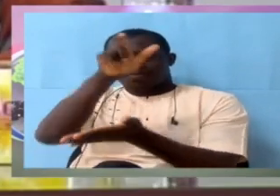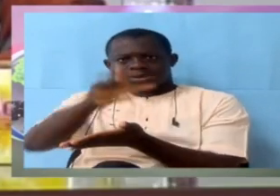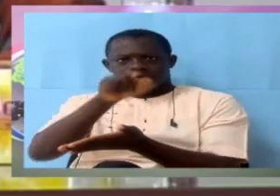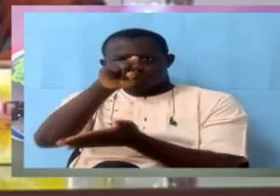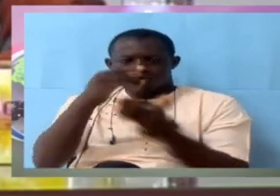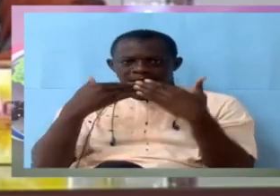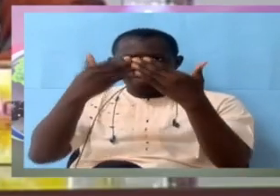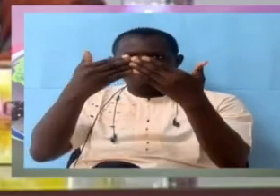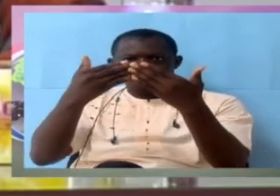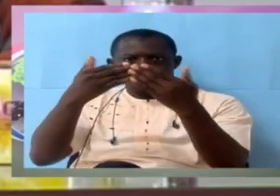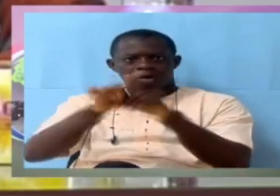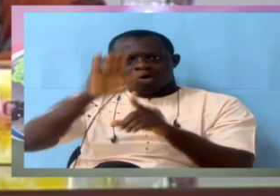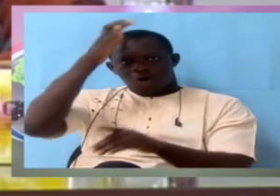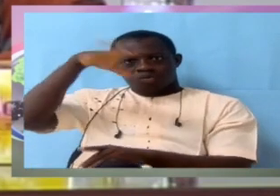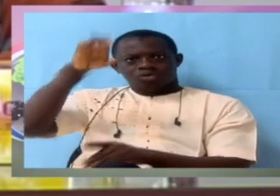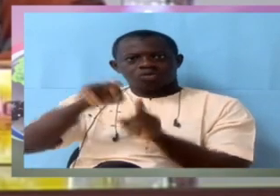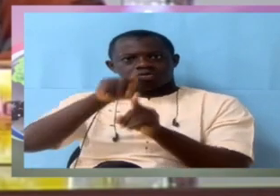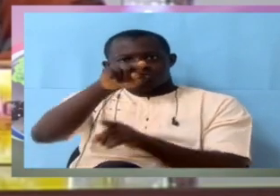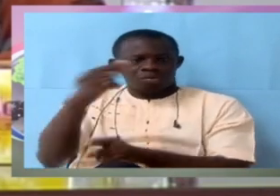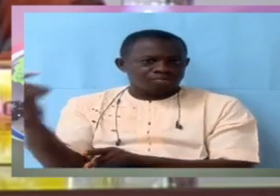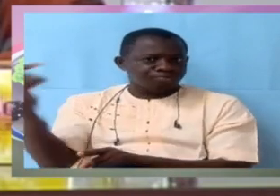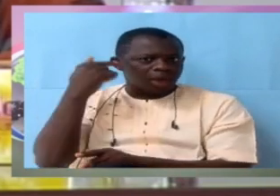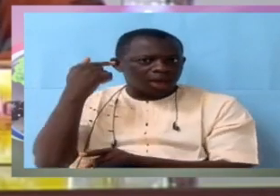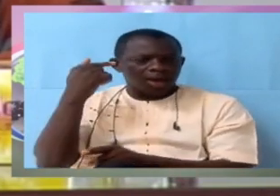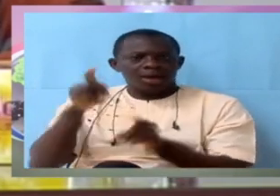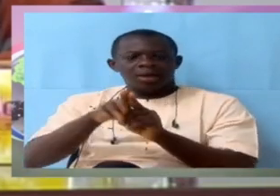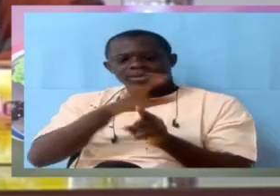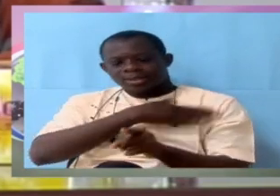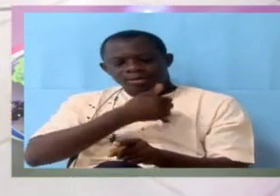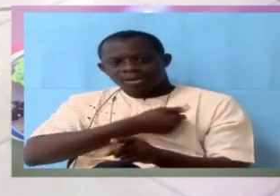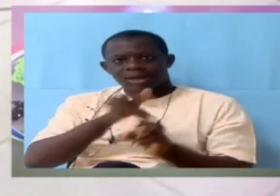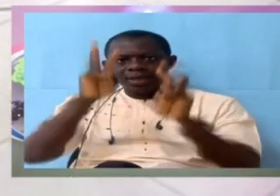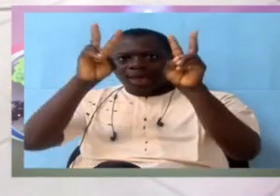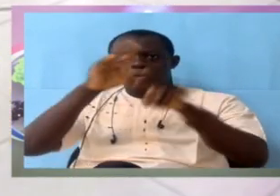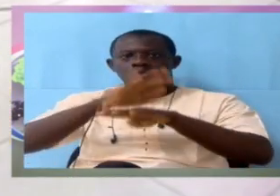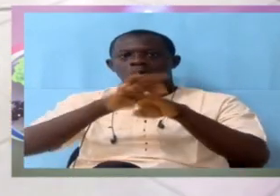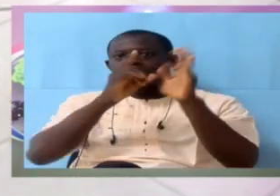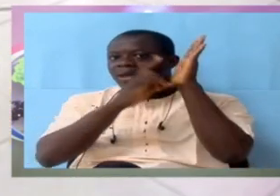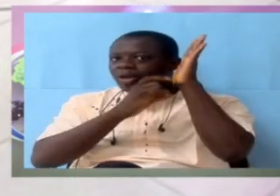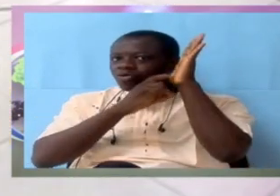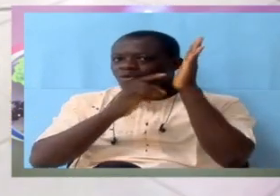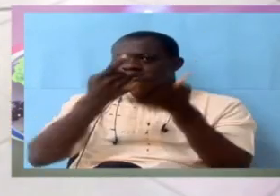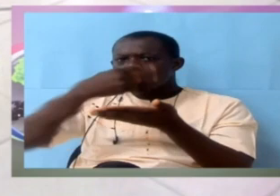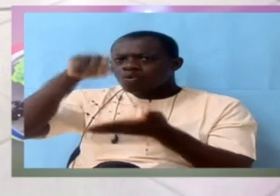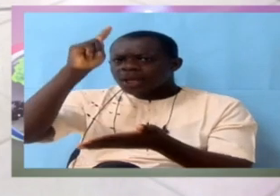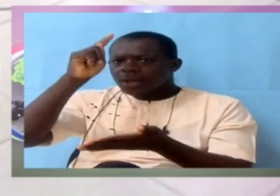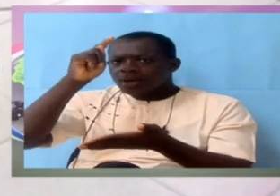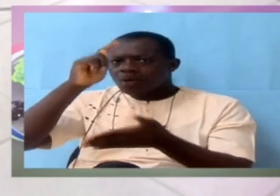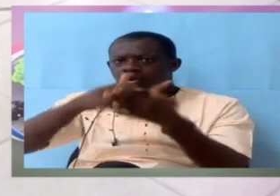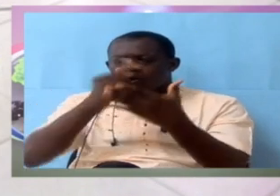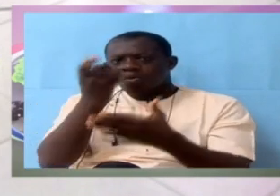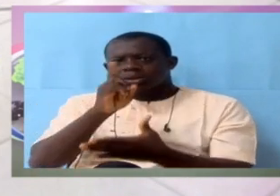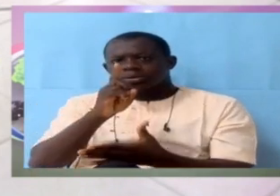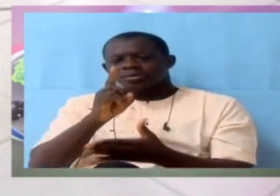you heard about the said treatment on the radio. Is that correct? Yeah, info commission ko nying ya jamele